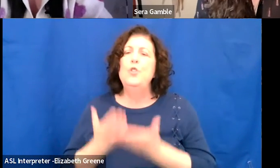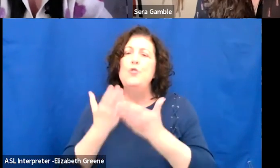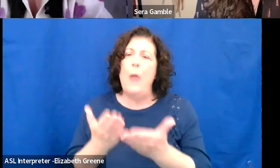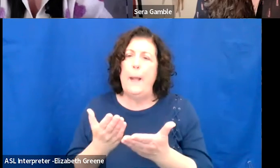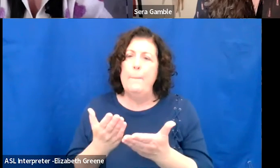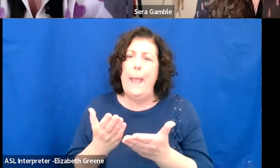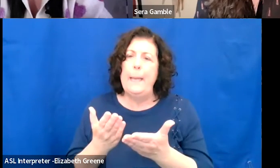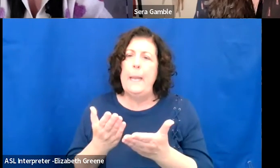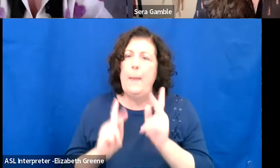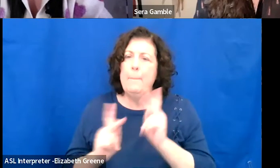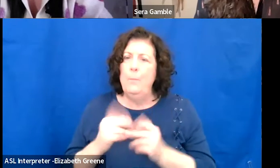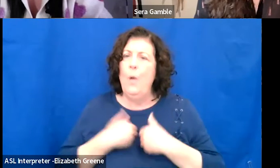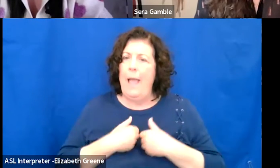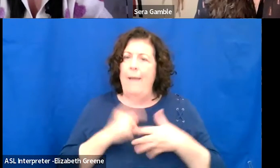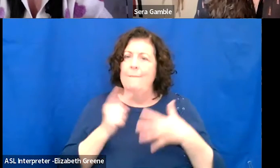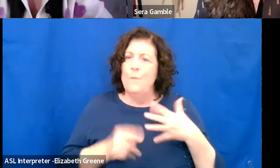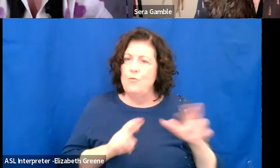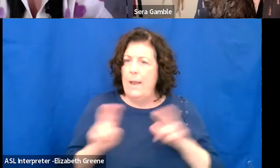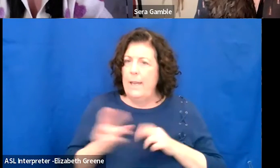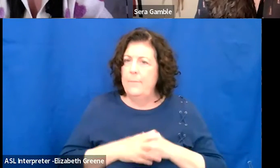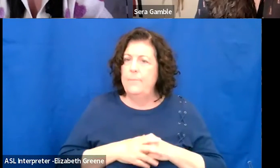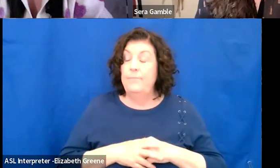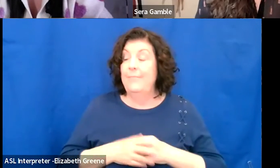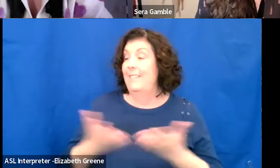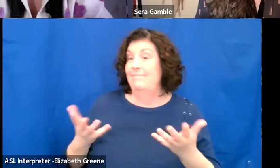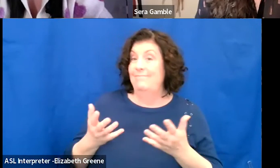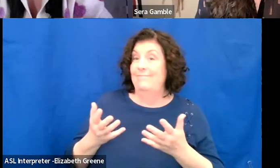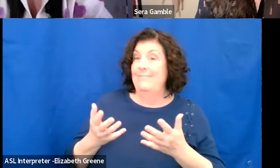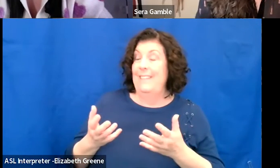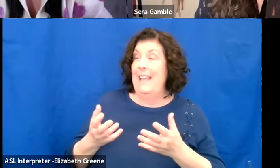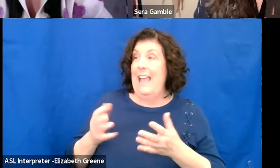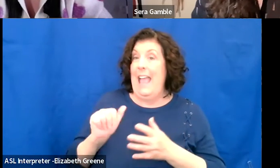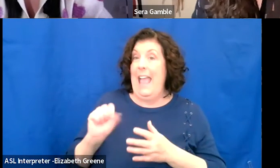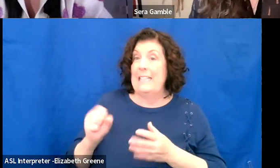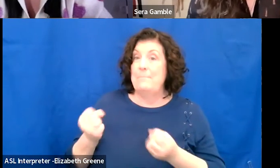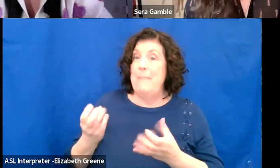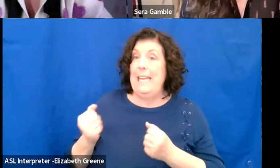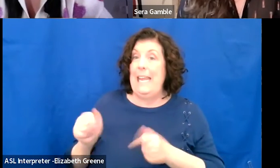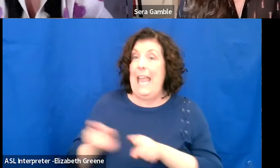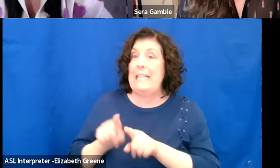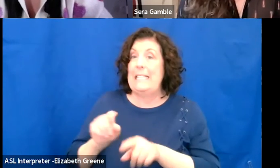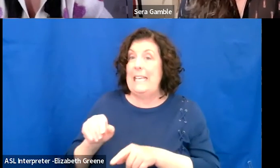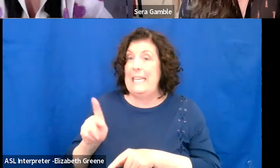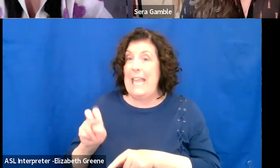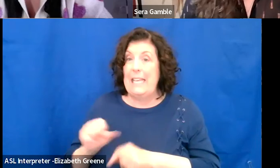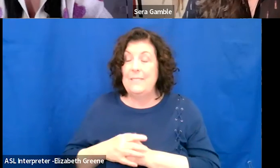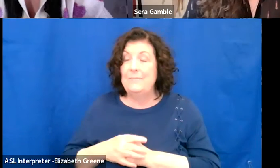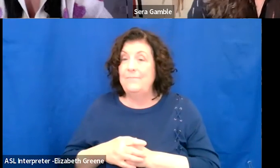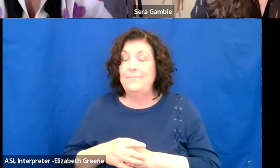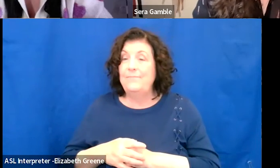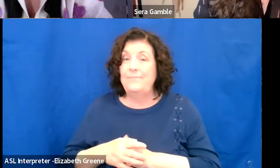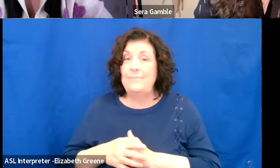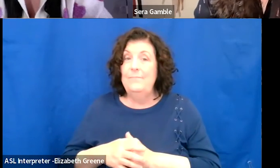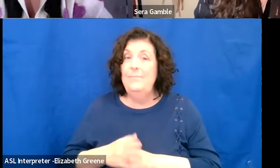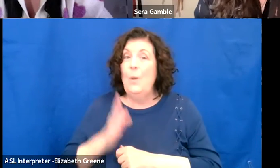takes. The thing about being a writer is there's never going to be a moment where we're like, congratulations, you've written the script. That means